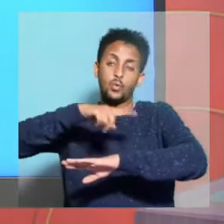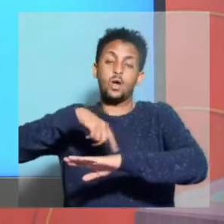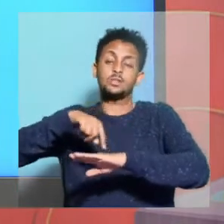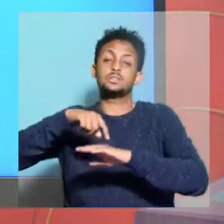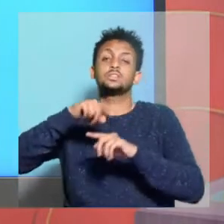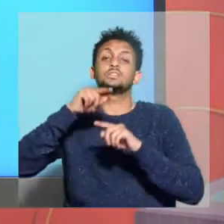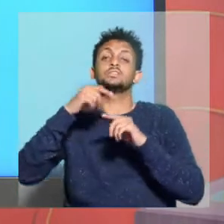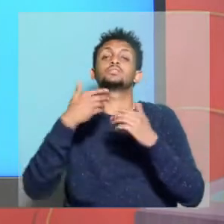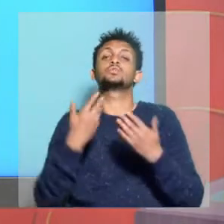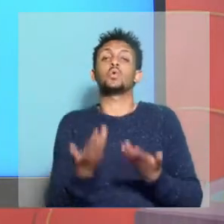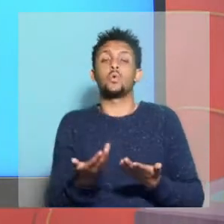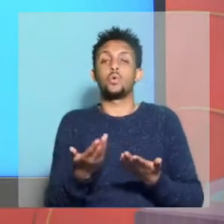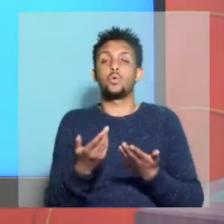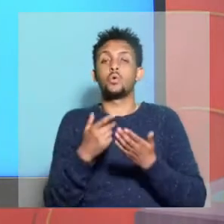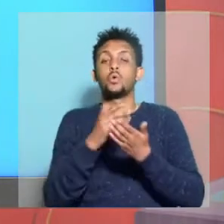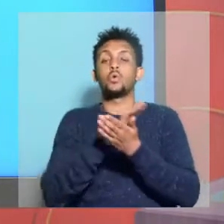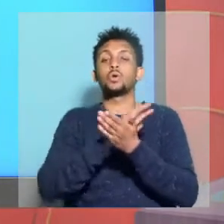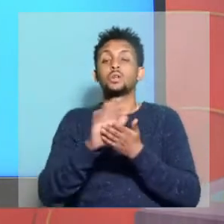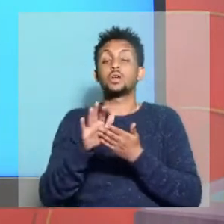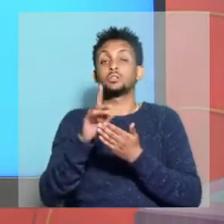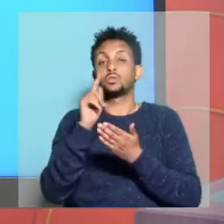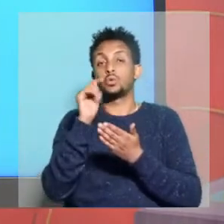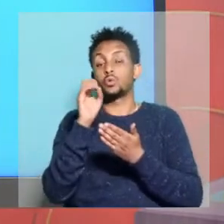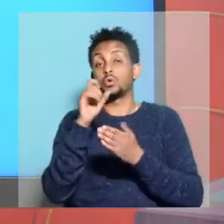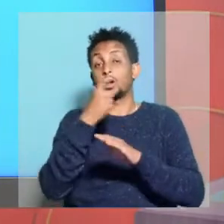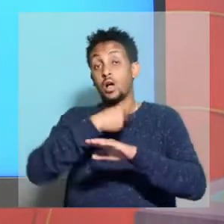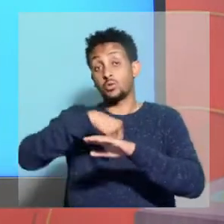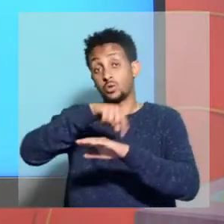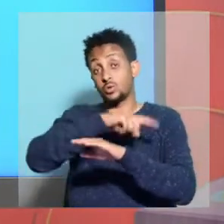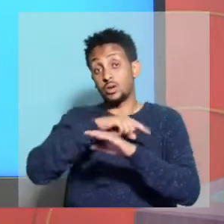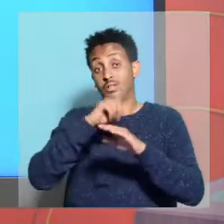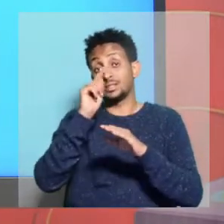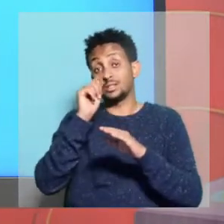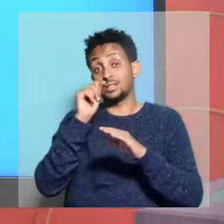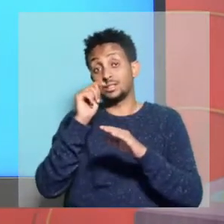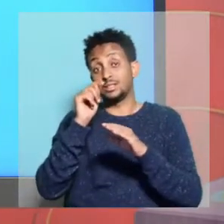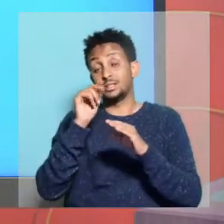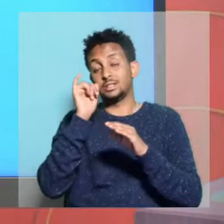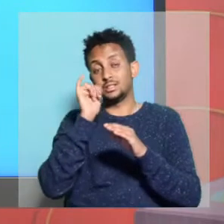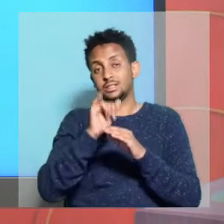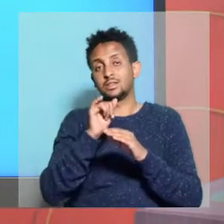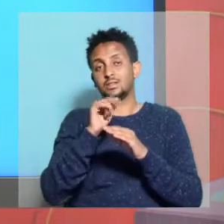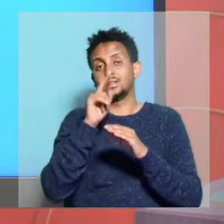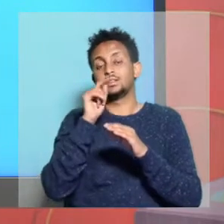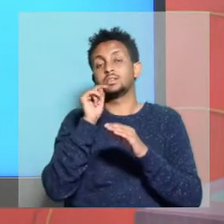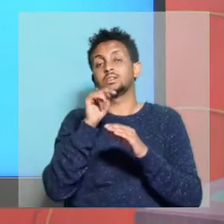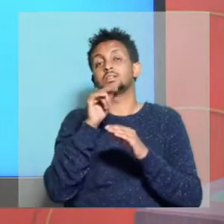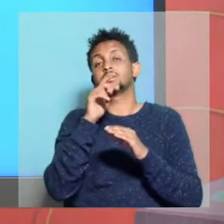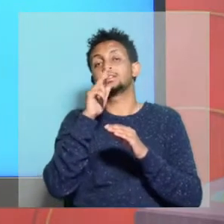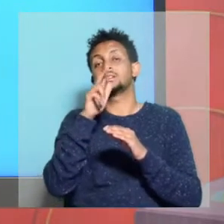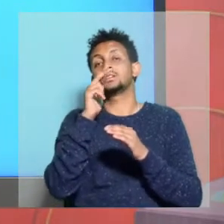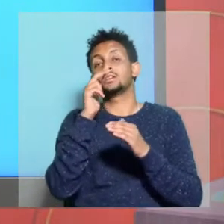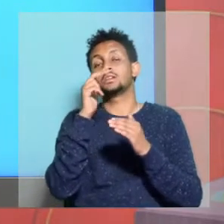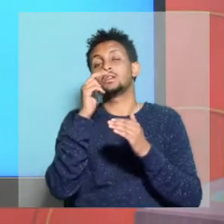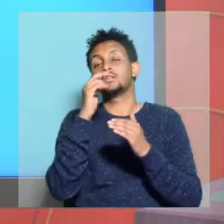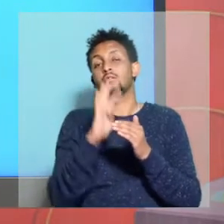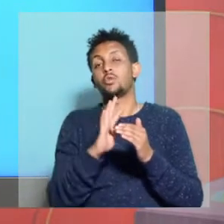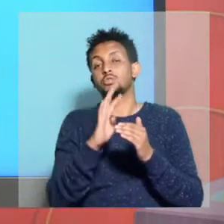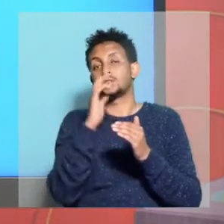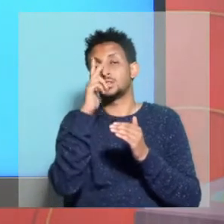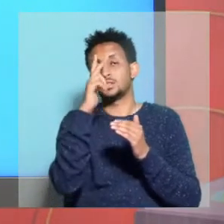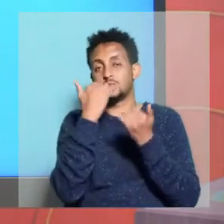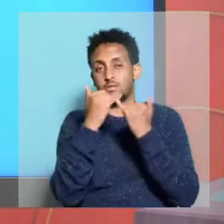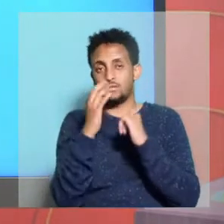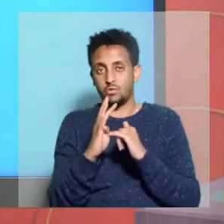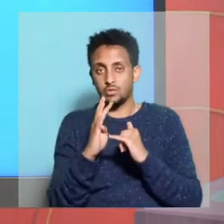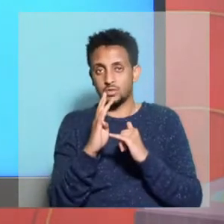counterclockwise. Therefore, the net torque which are acting counterclockwise, the tension T itself, and it is 3/4 lengths